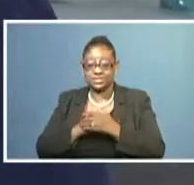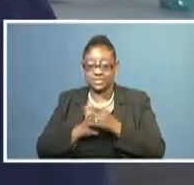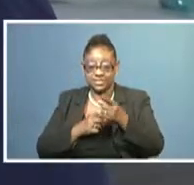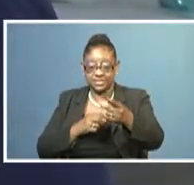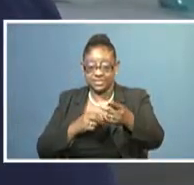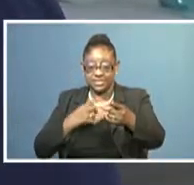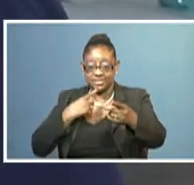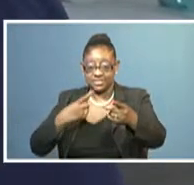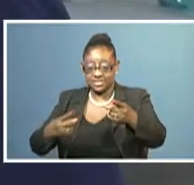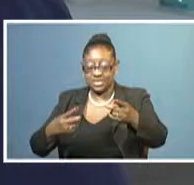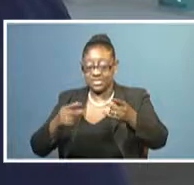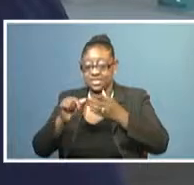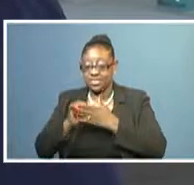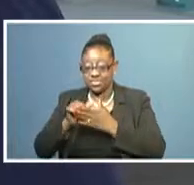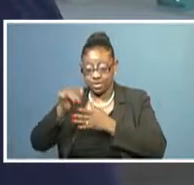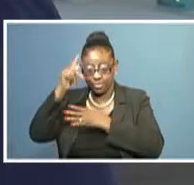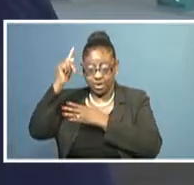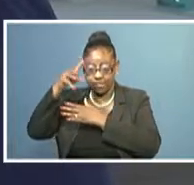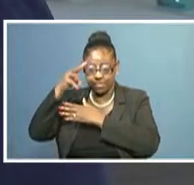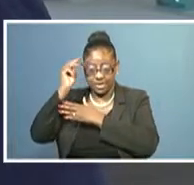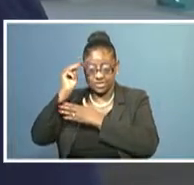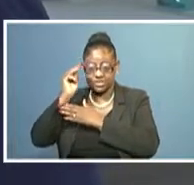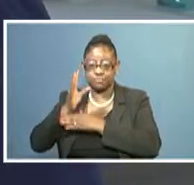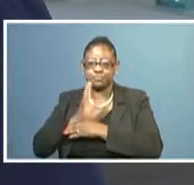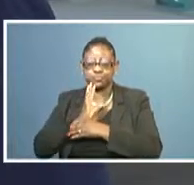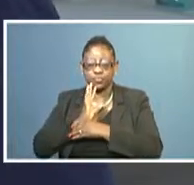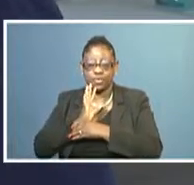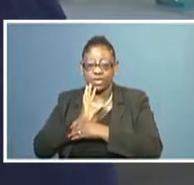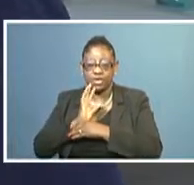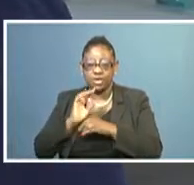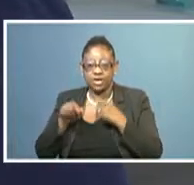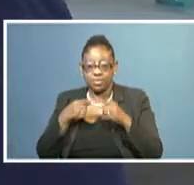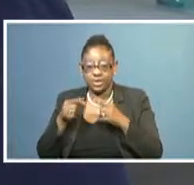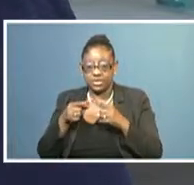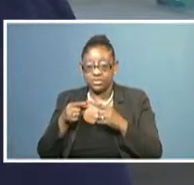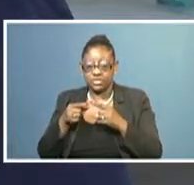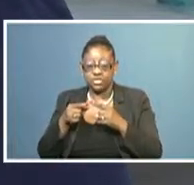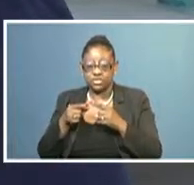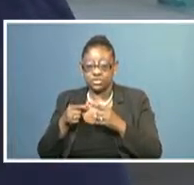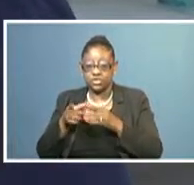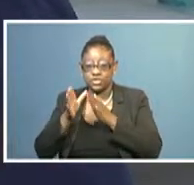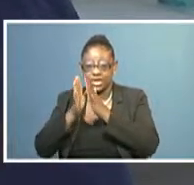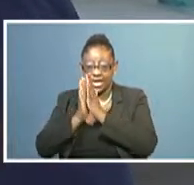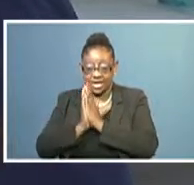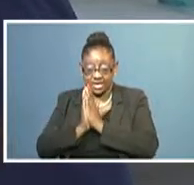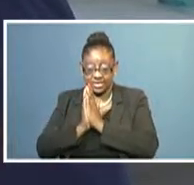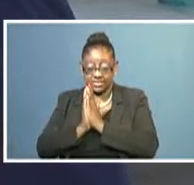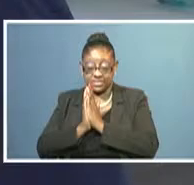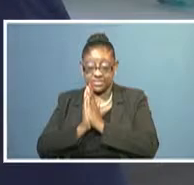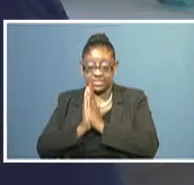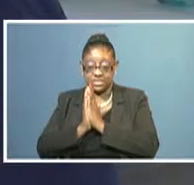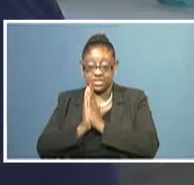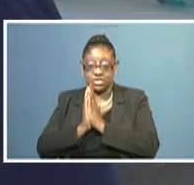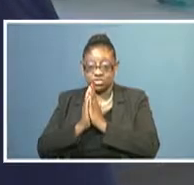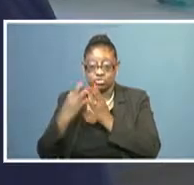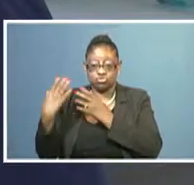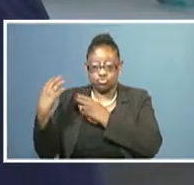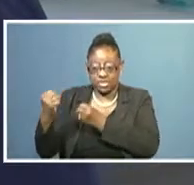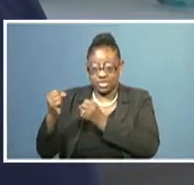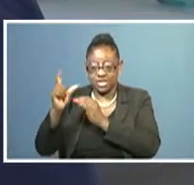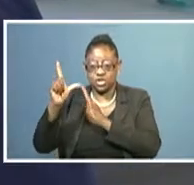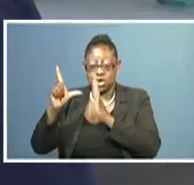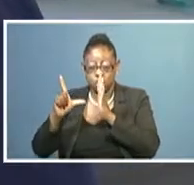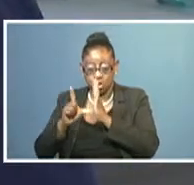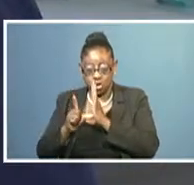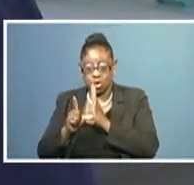Minister spoke that he will be requesting the Attorney General's office to look into updating and strengthening our laws as